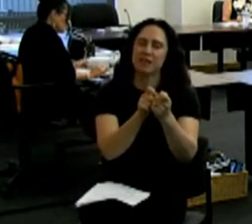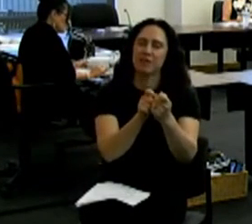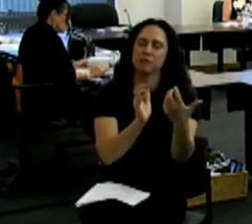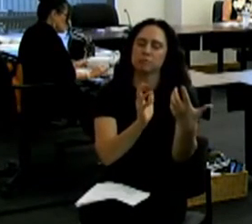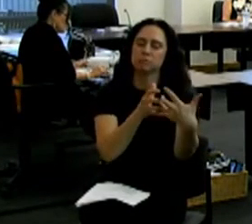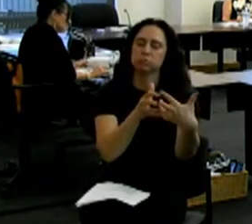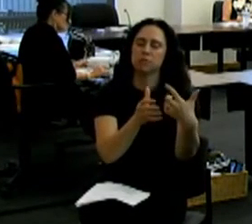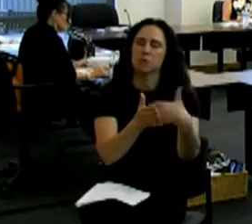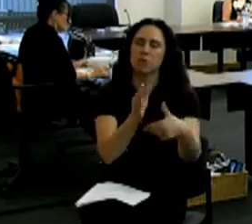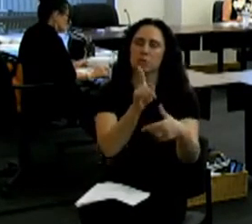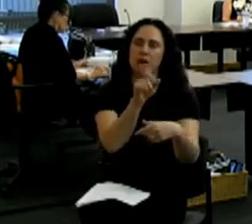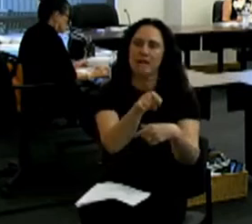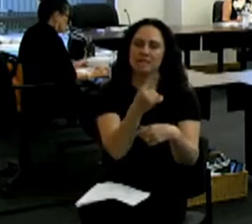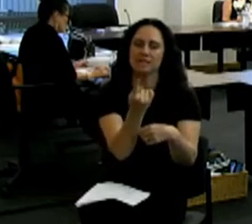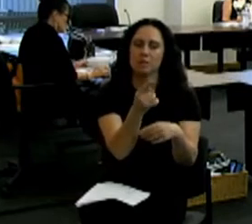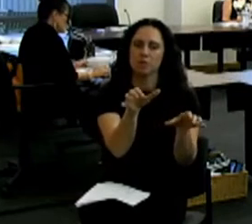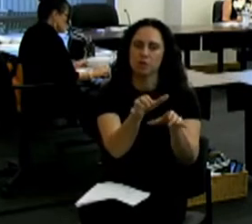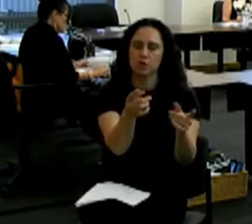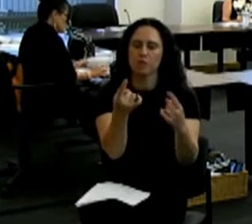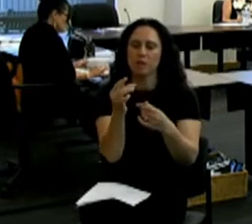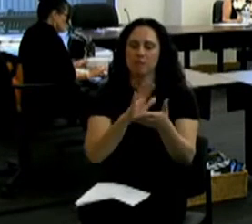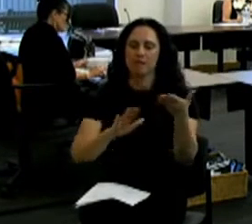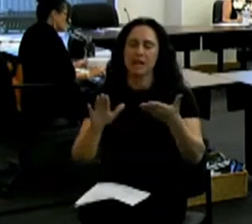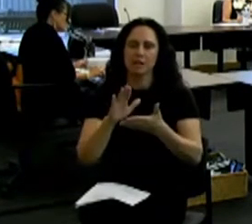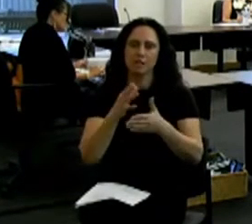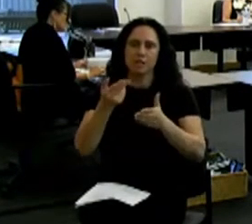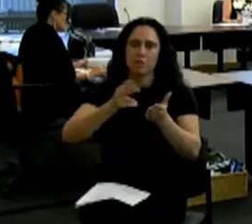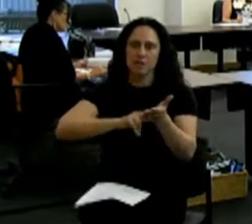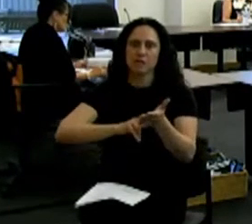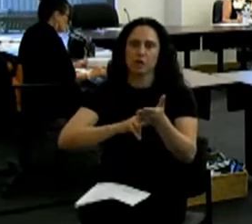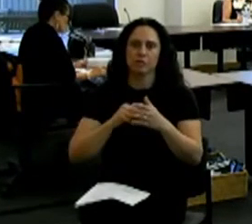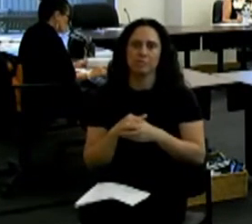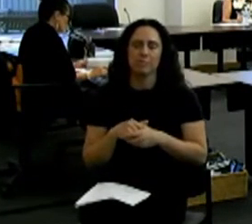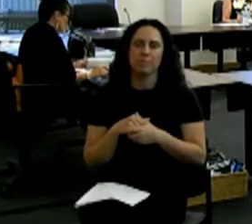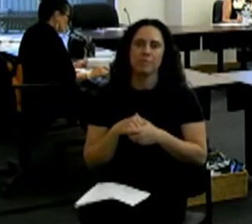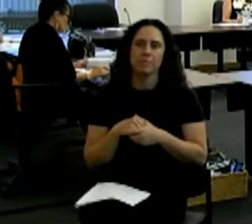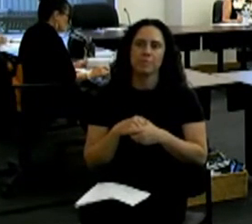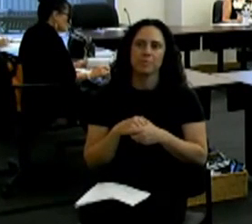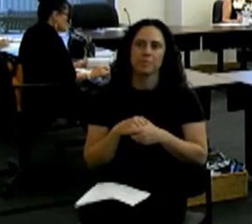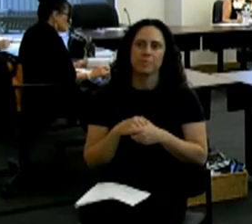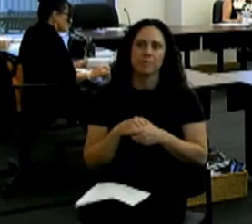what we're asking someone to do and come to the college and register.